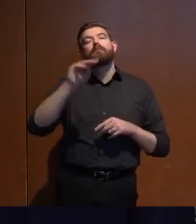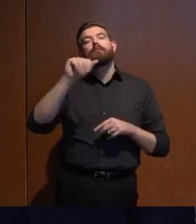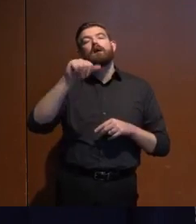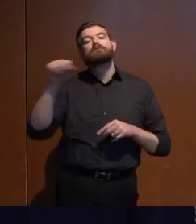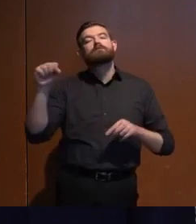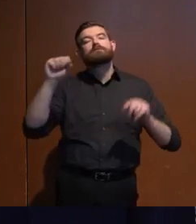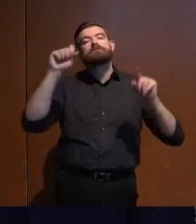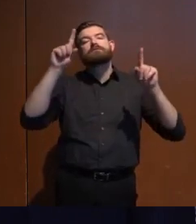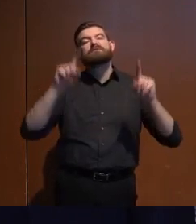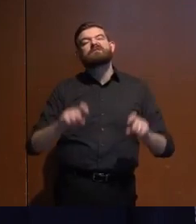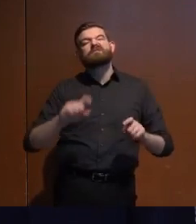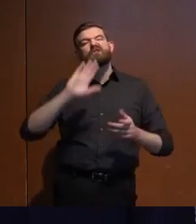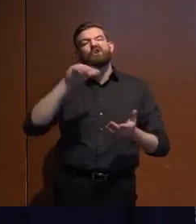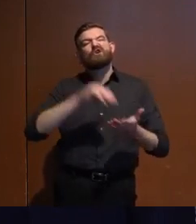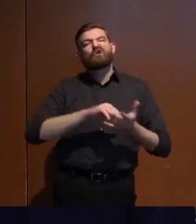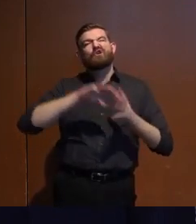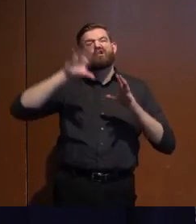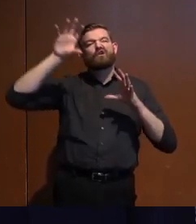Thank you.